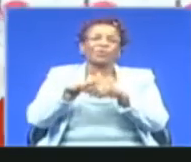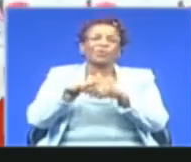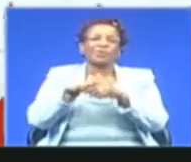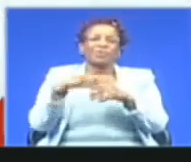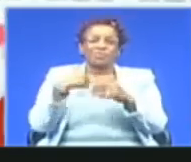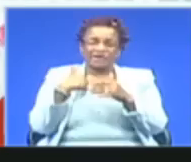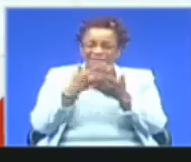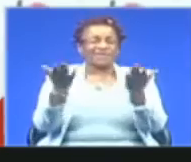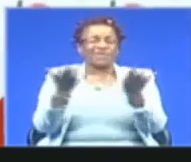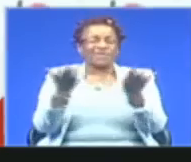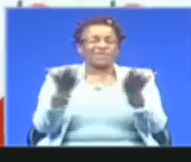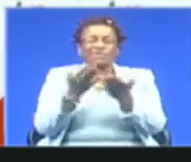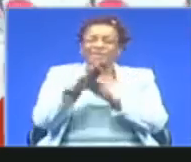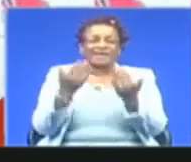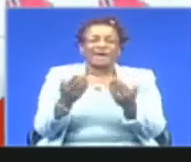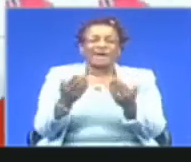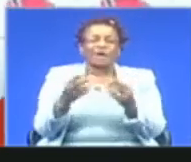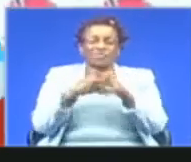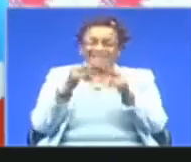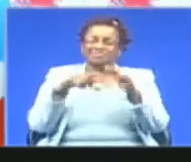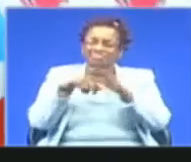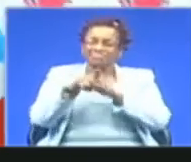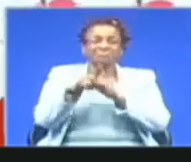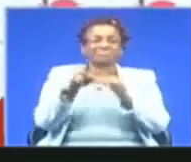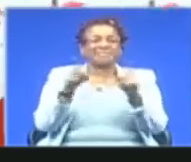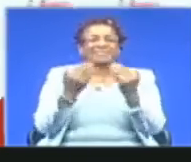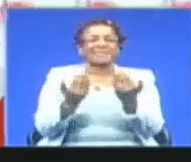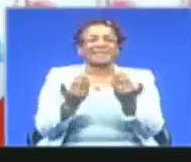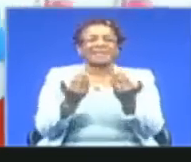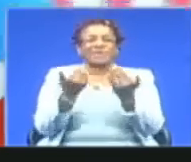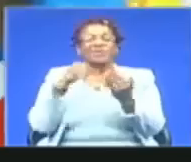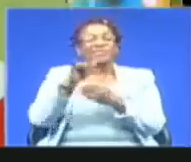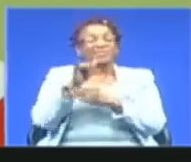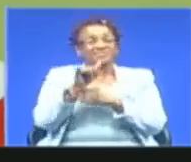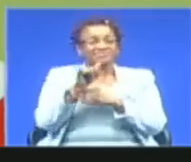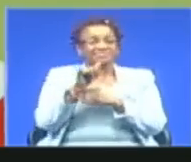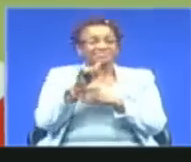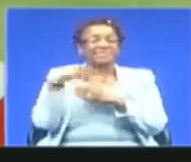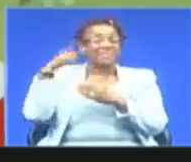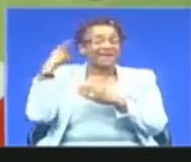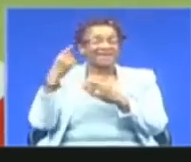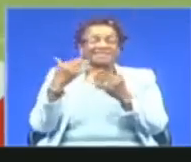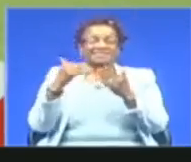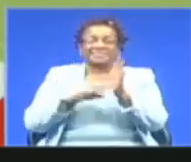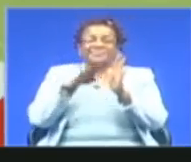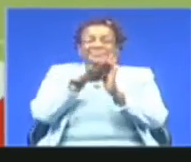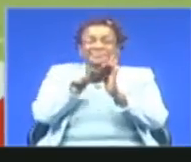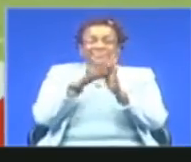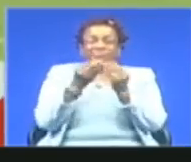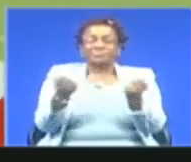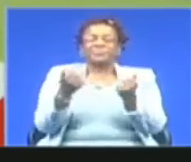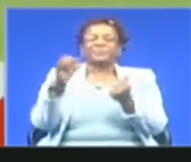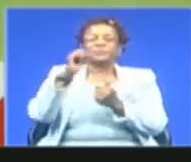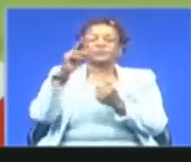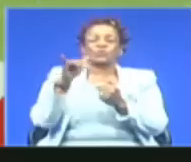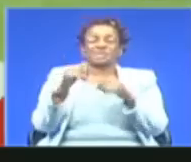not scoring. Now we have started scoring, but we are leaking. You're back conceding as well. Mathare United came from a goal down to beat Sony Sugar 2-1